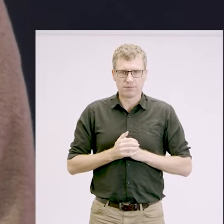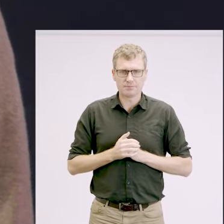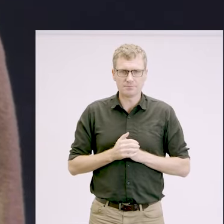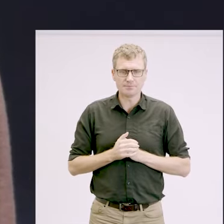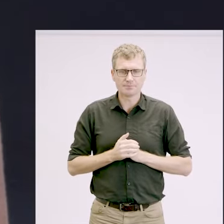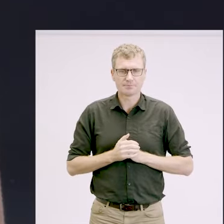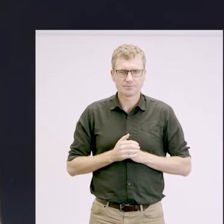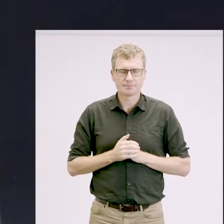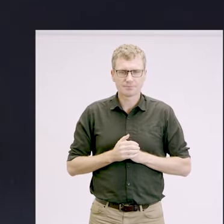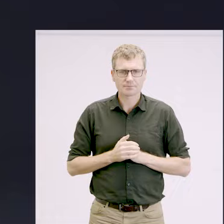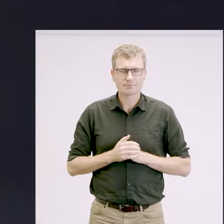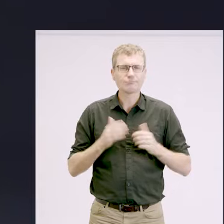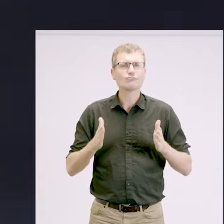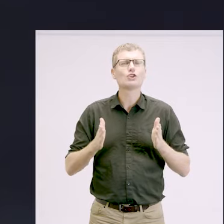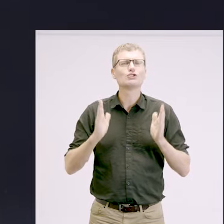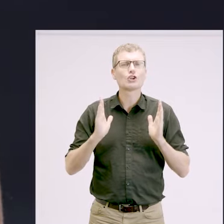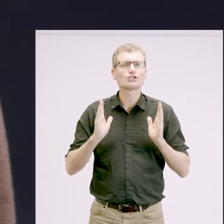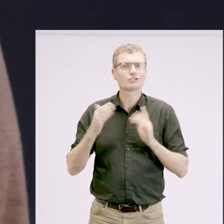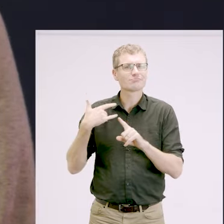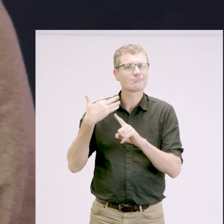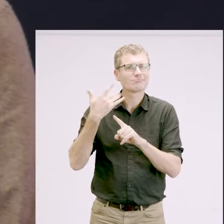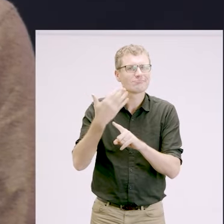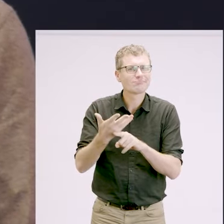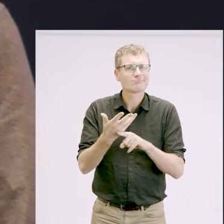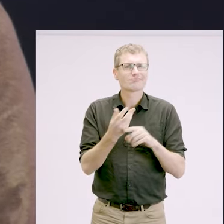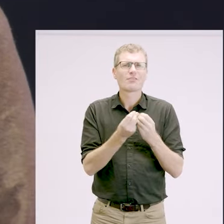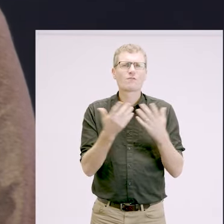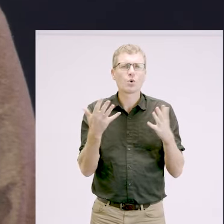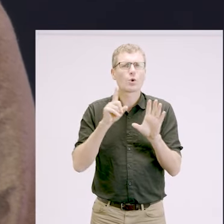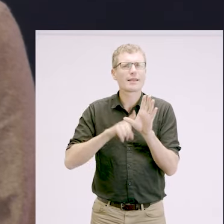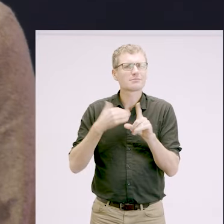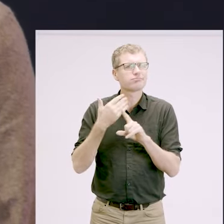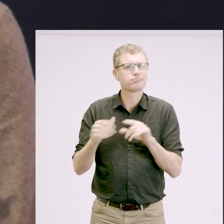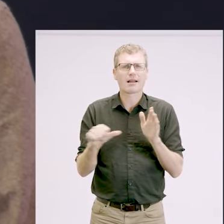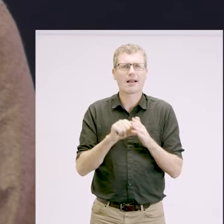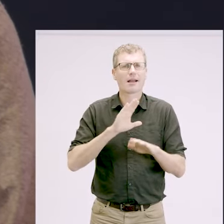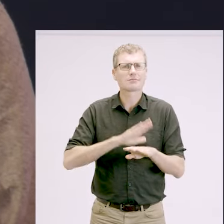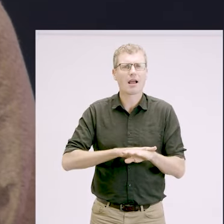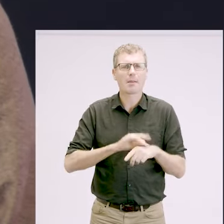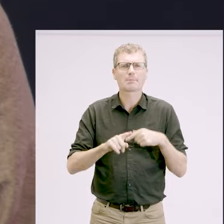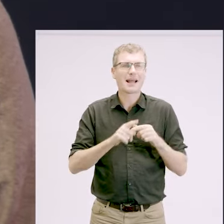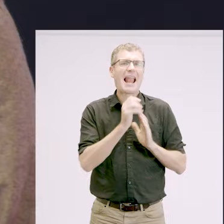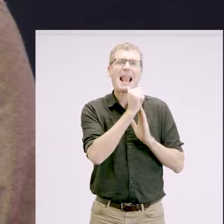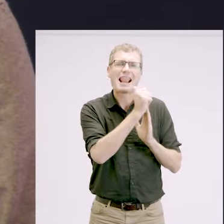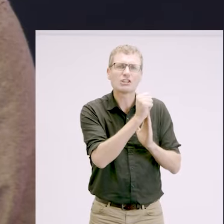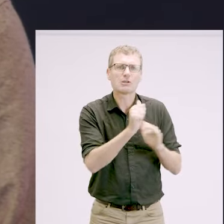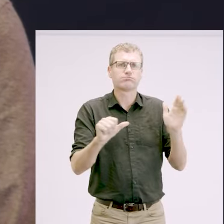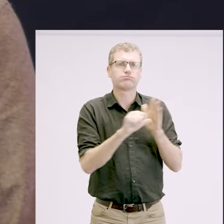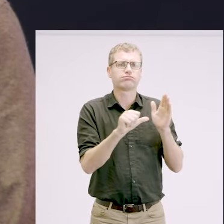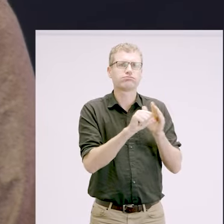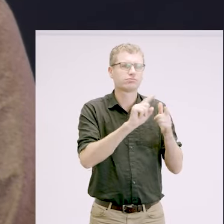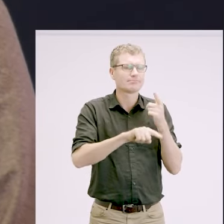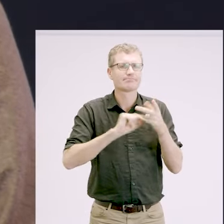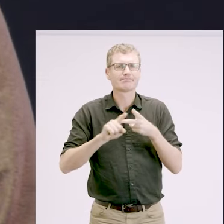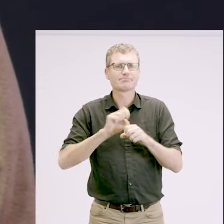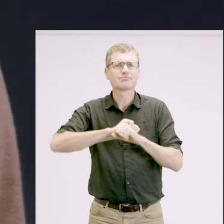church, let's face it, the church has been in some really trying times over the last several years. We've had some real